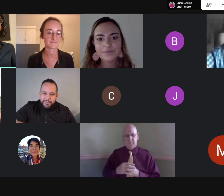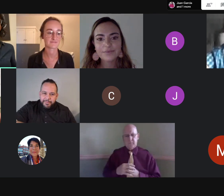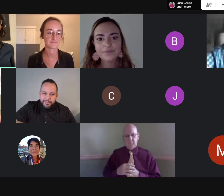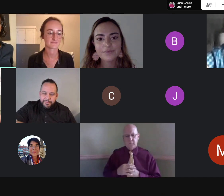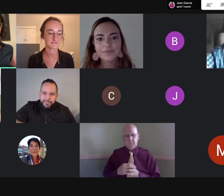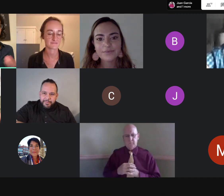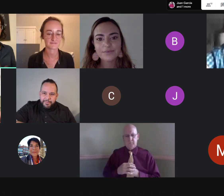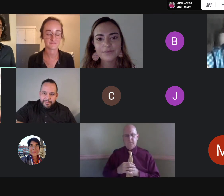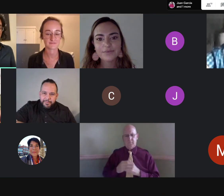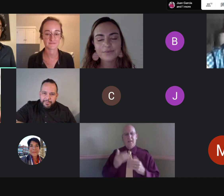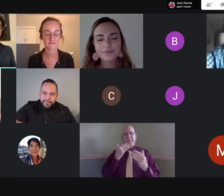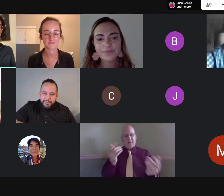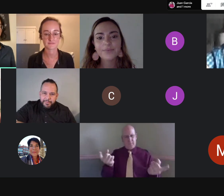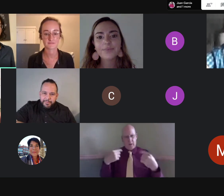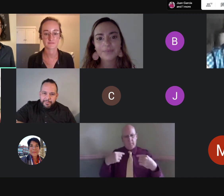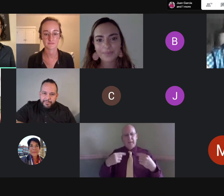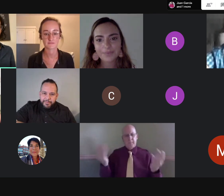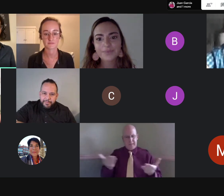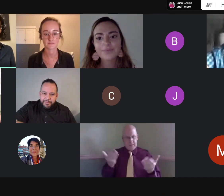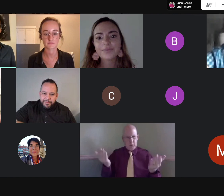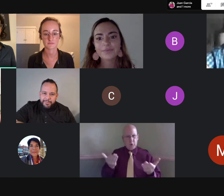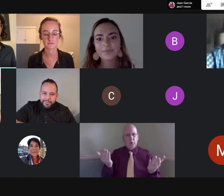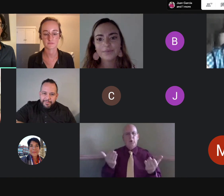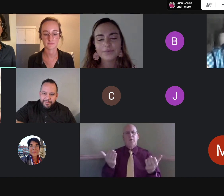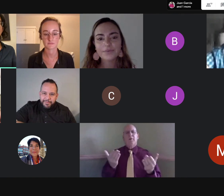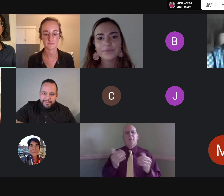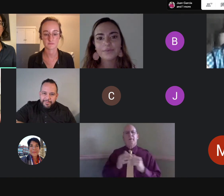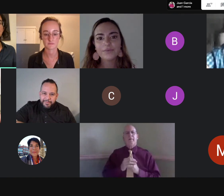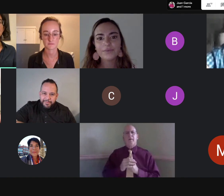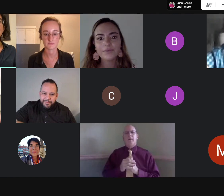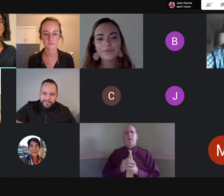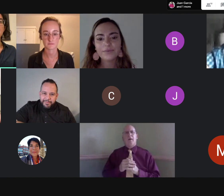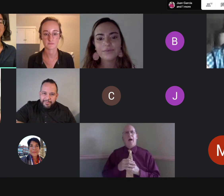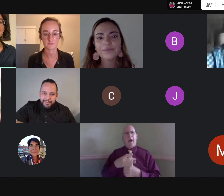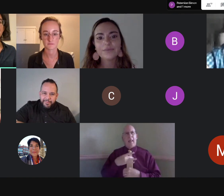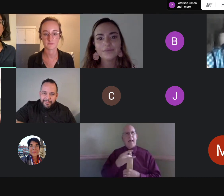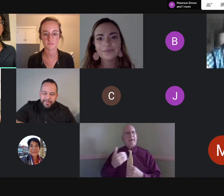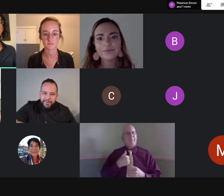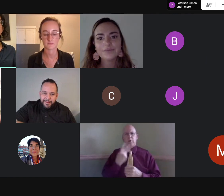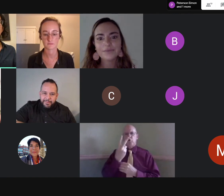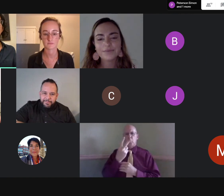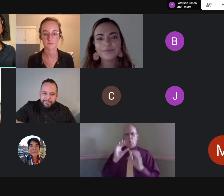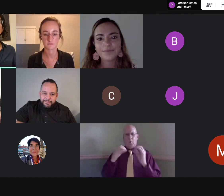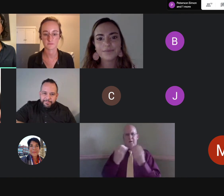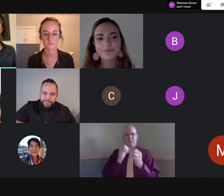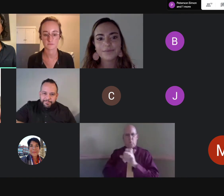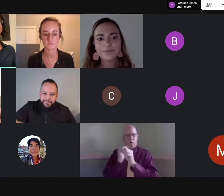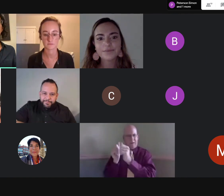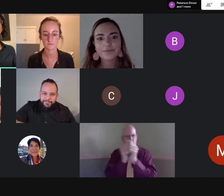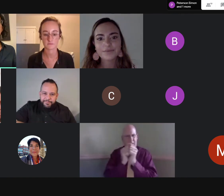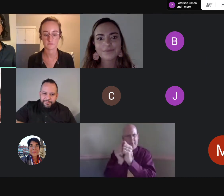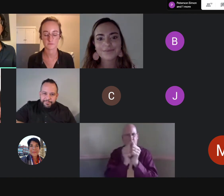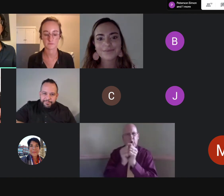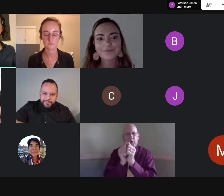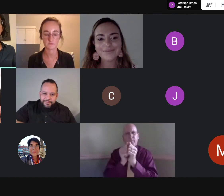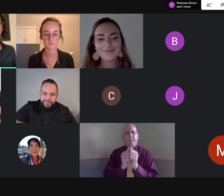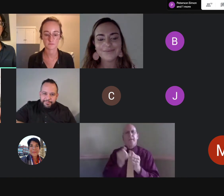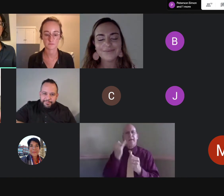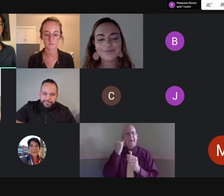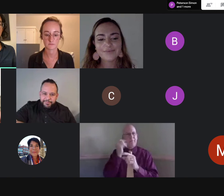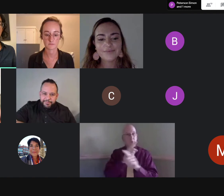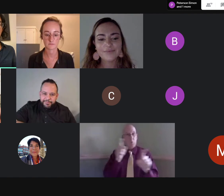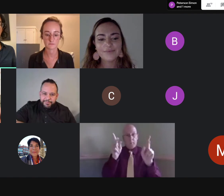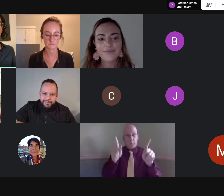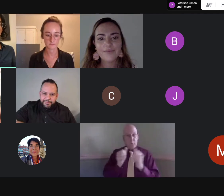to be connecting and participating, having our true organization coming together. So if you are a person with